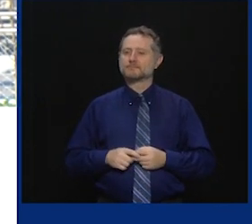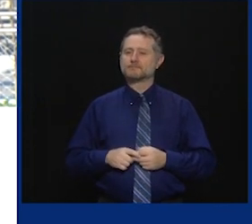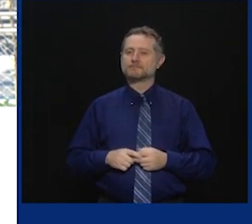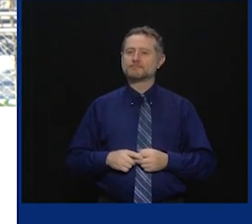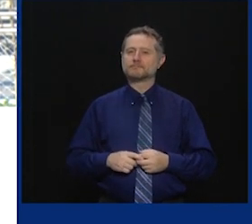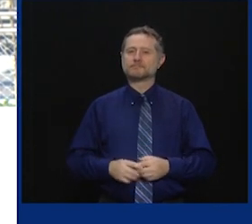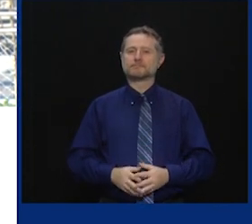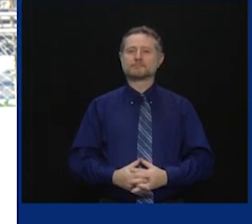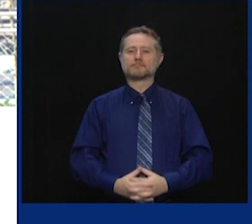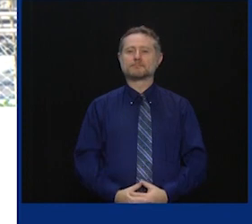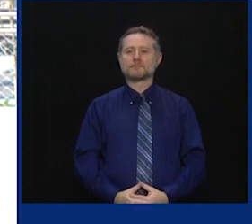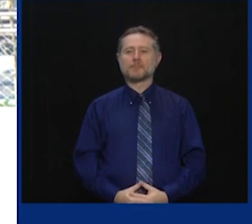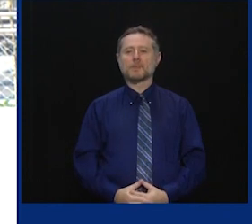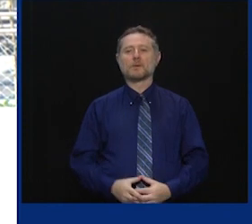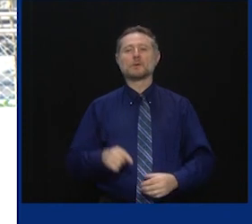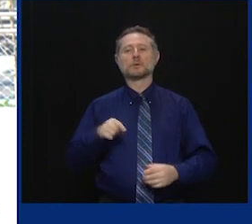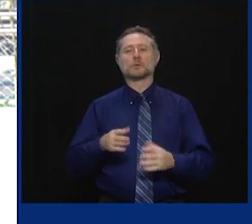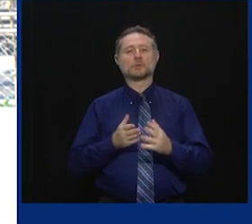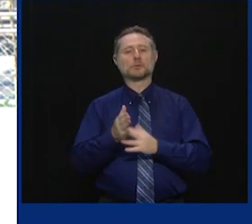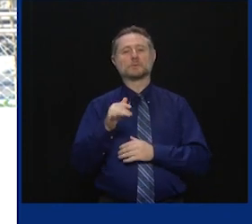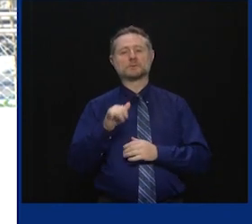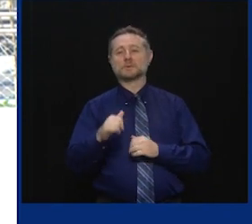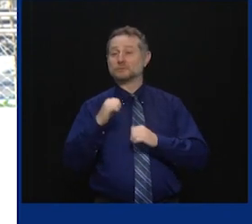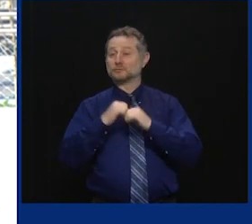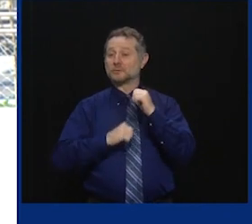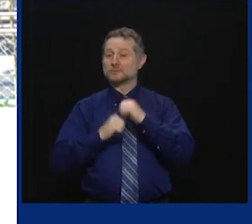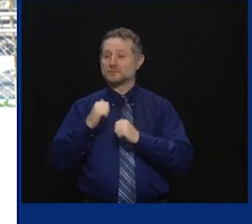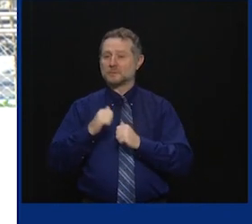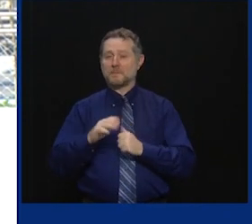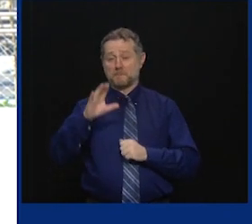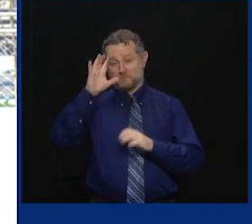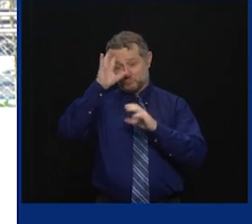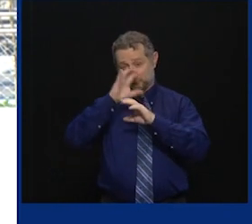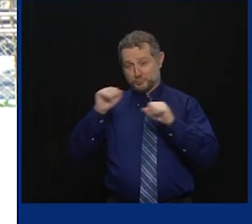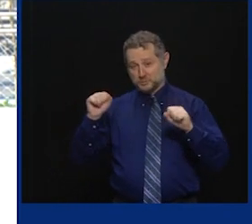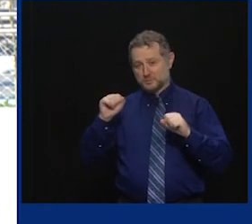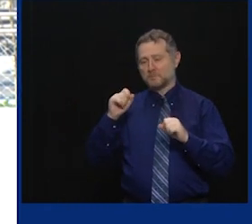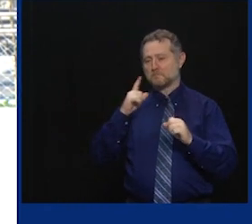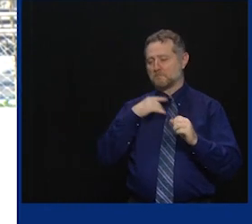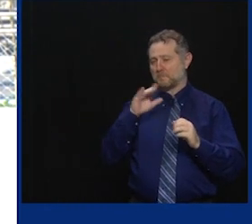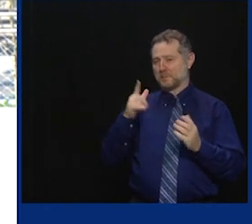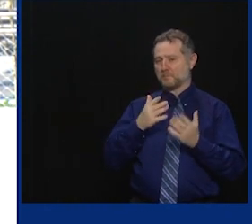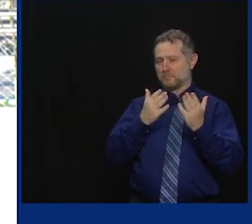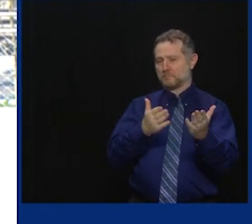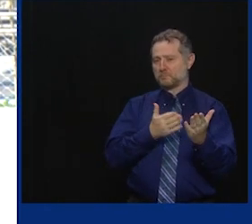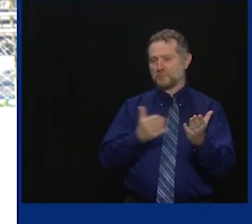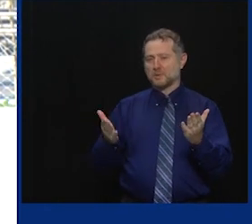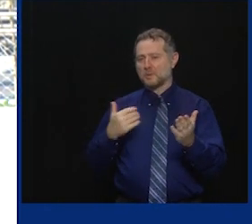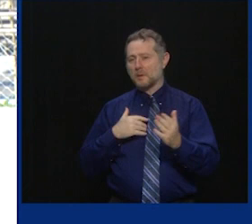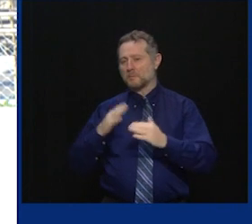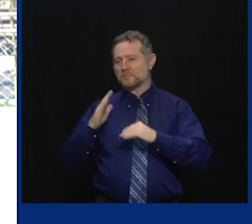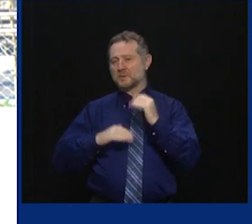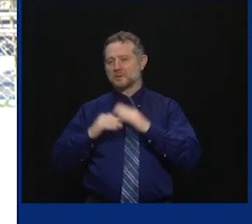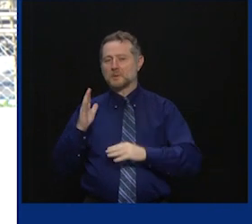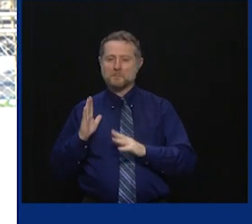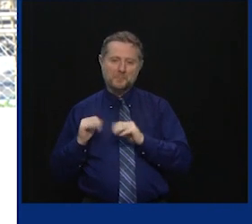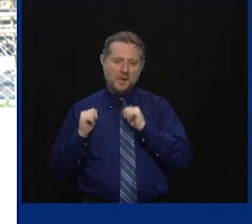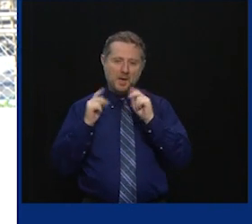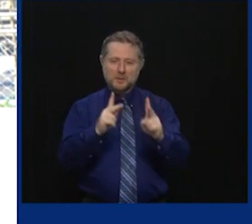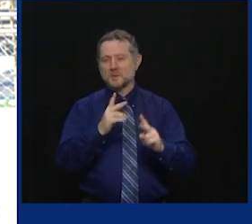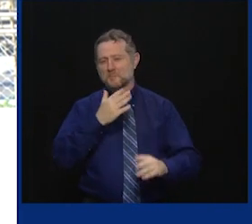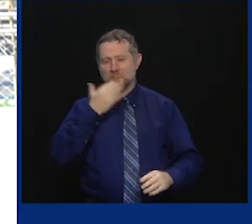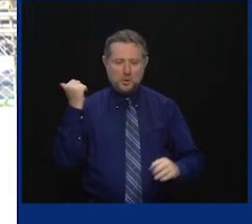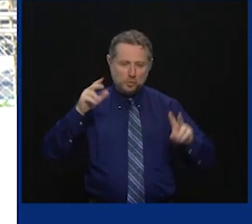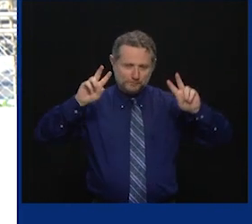Through this infrastructure bill and President Biden's plan to build back better, we can build on the